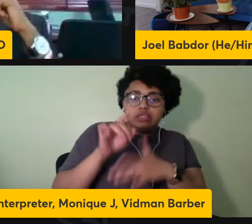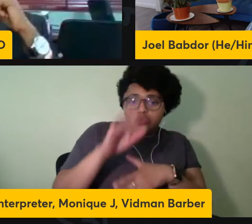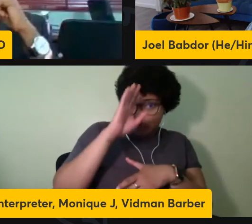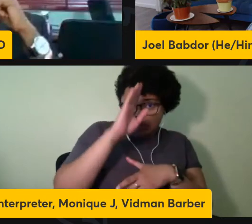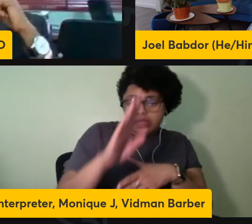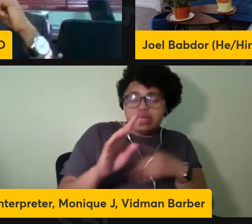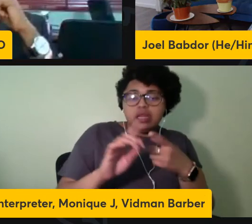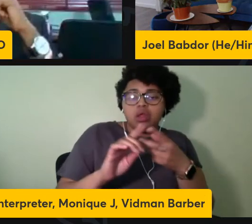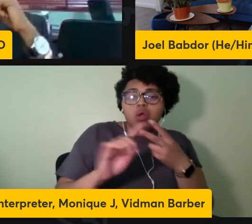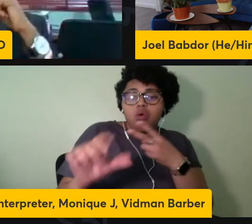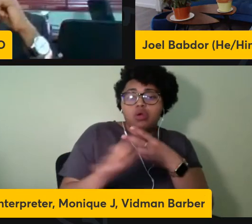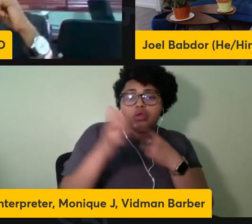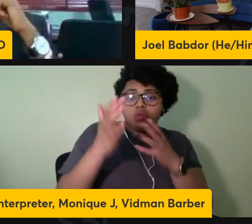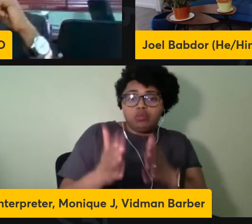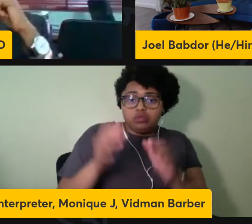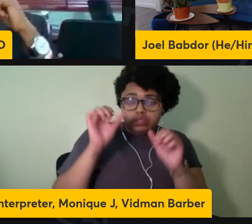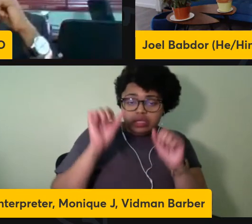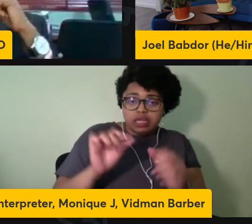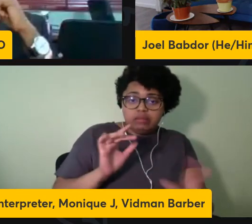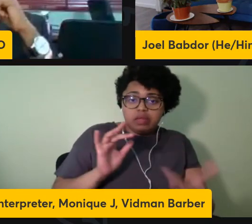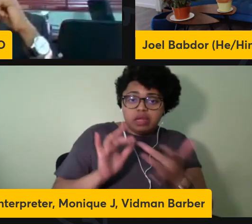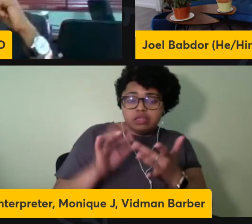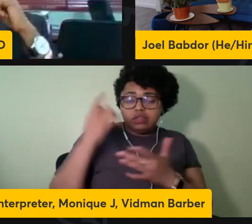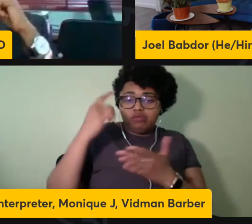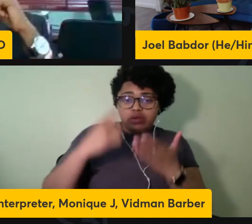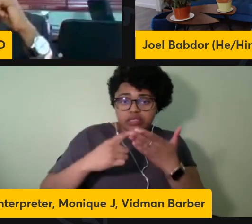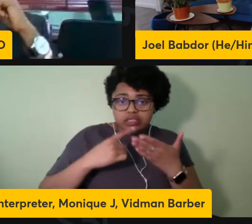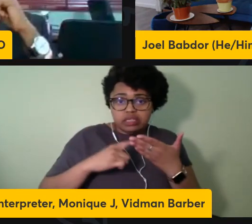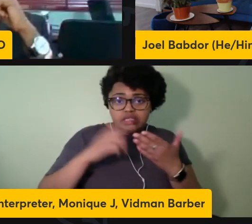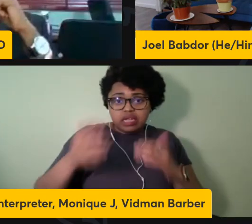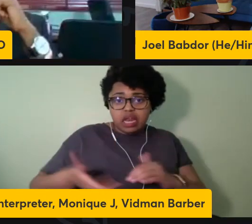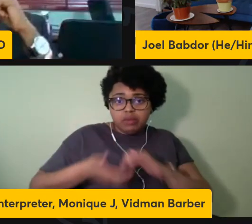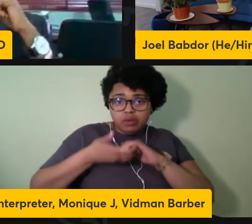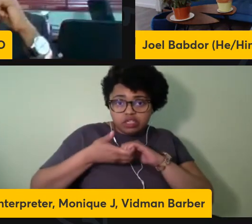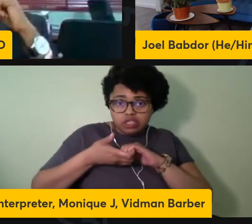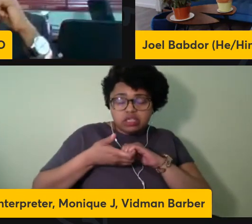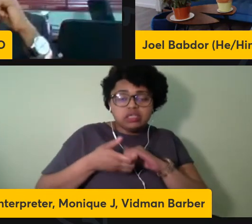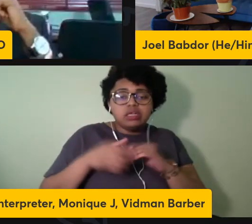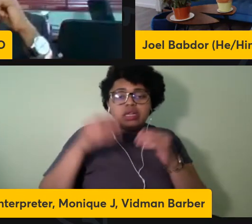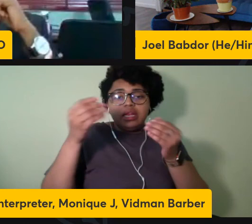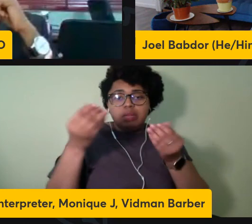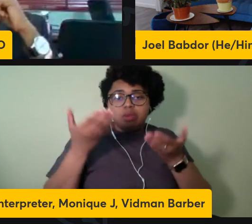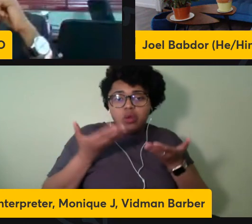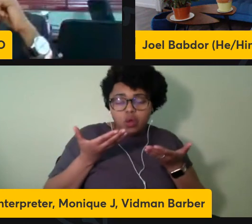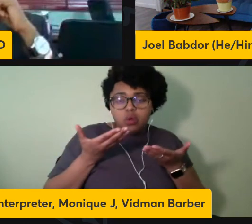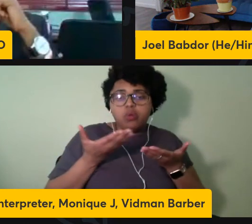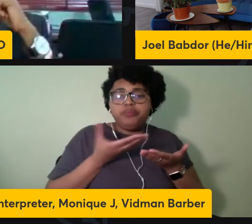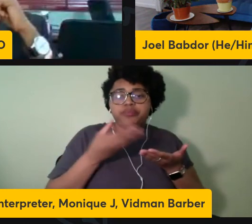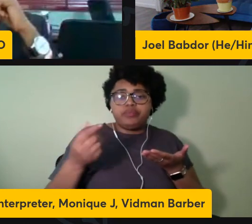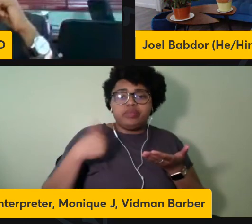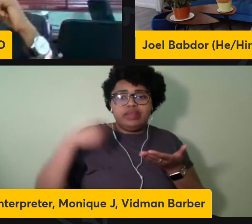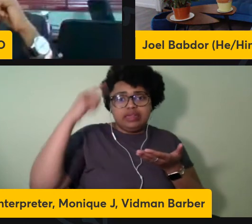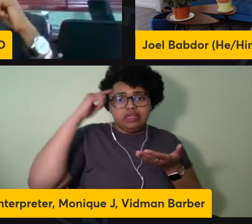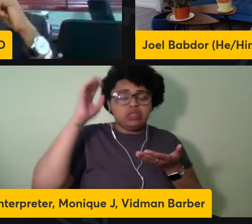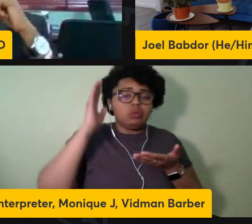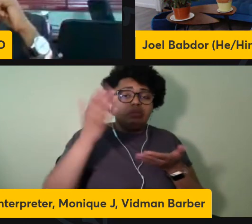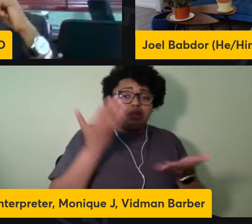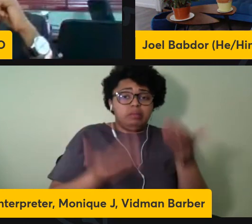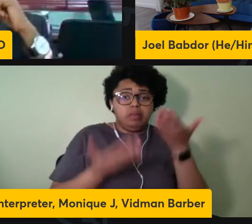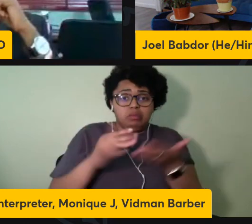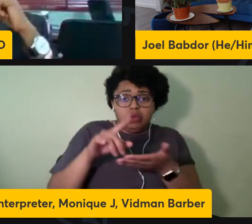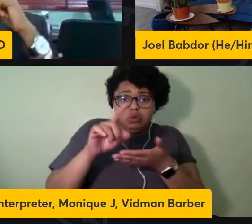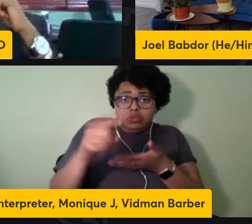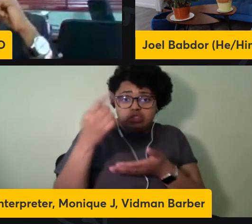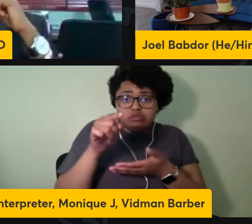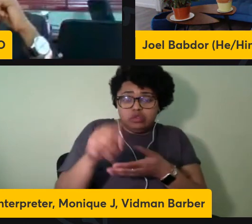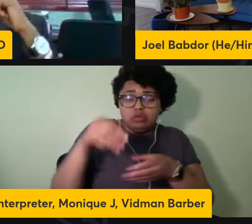someone else that should be contacted for collaborations, just let us know. And I think there will be probably questions for you in the chat,